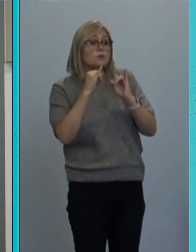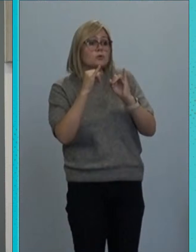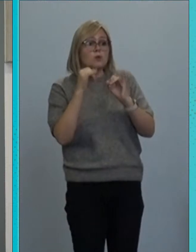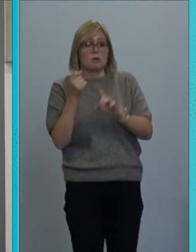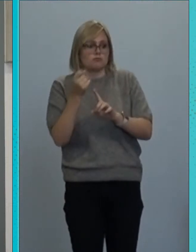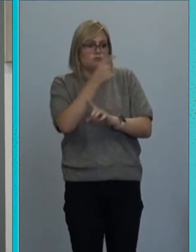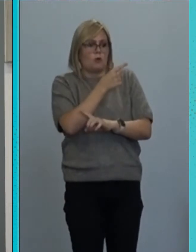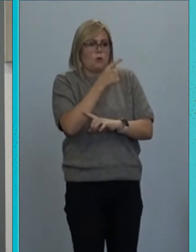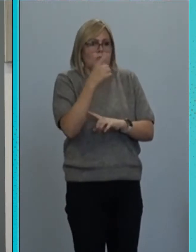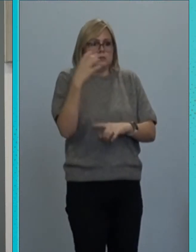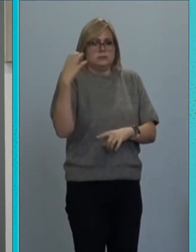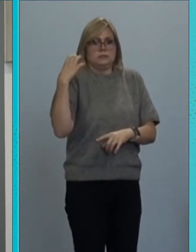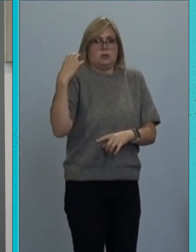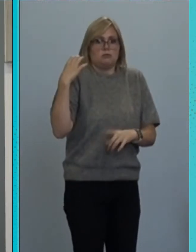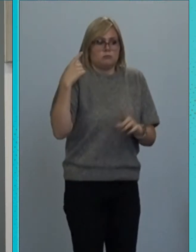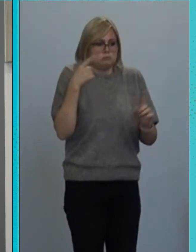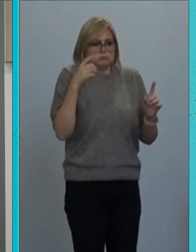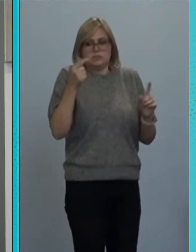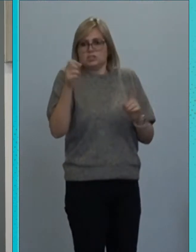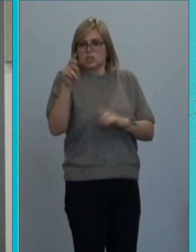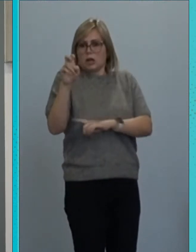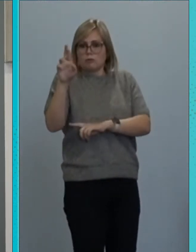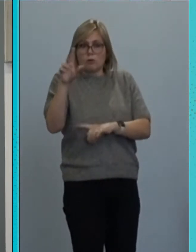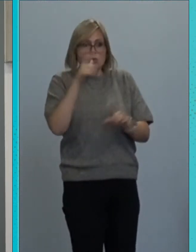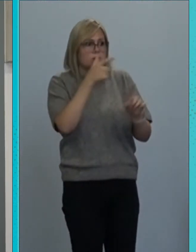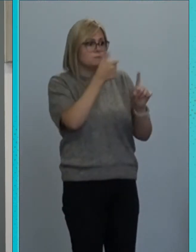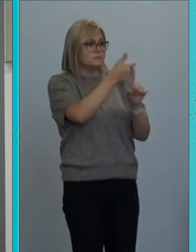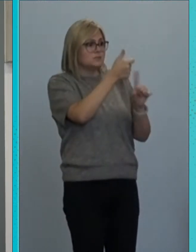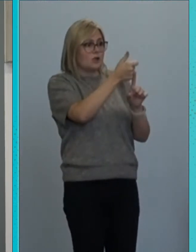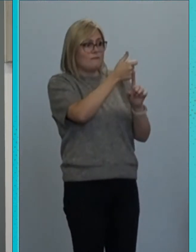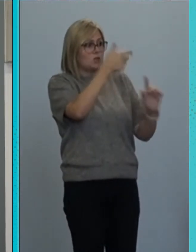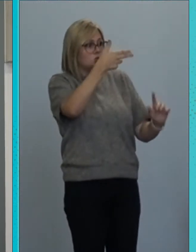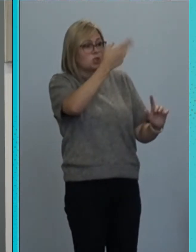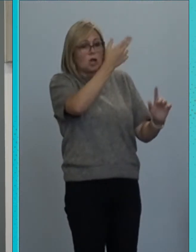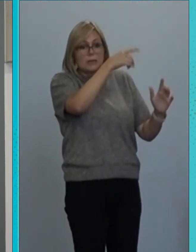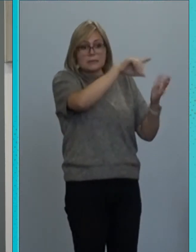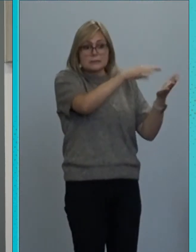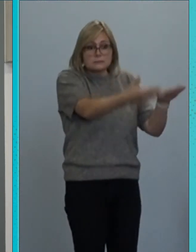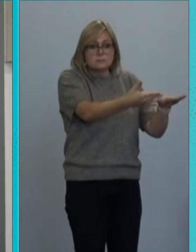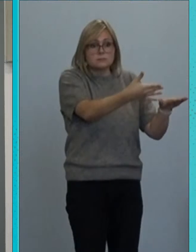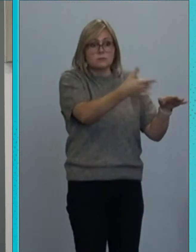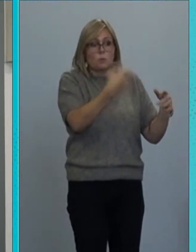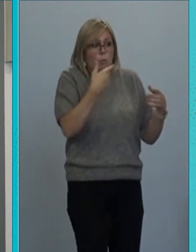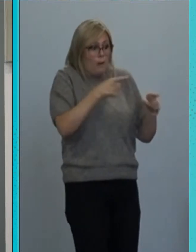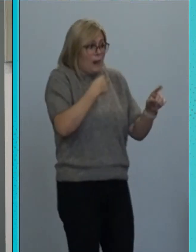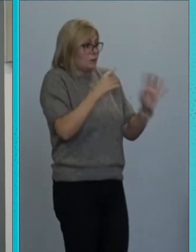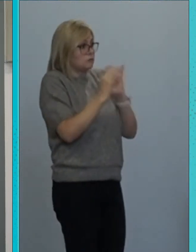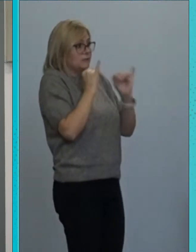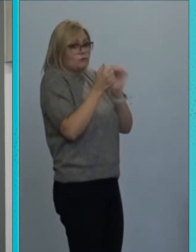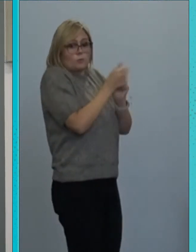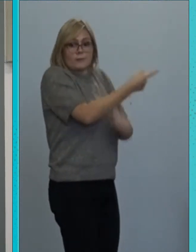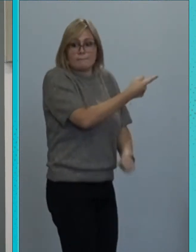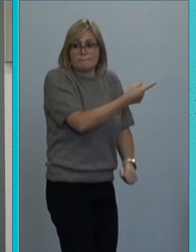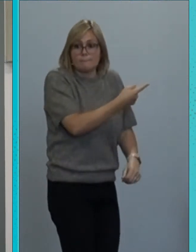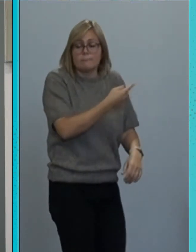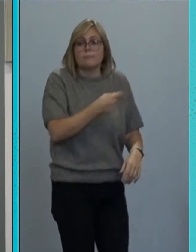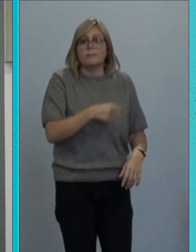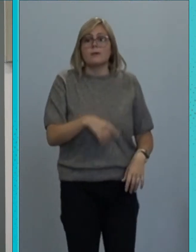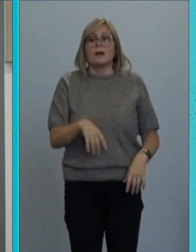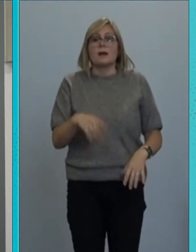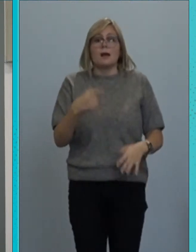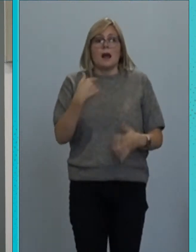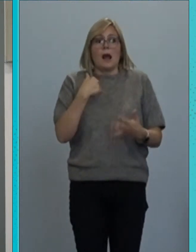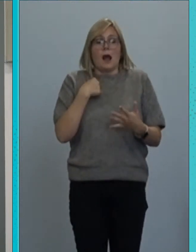general. He was shot and killed as I was talking to him. I wrote about